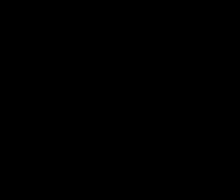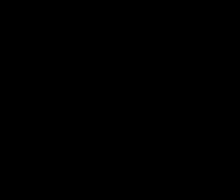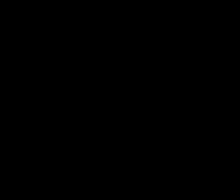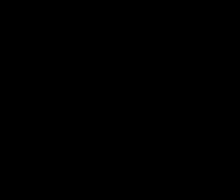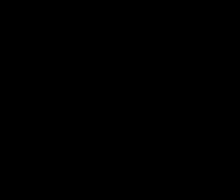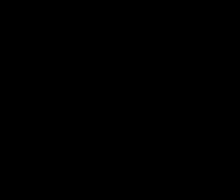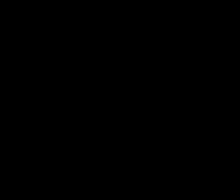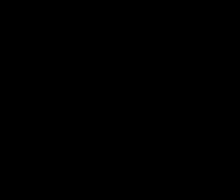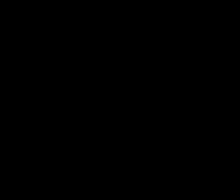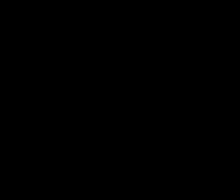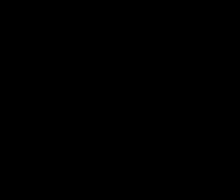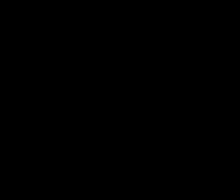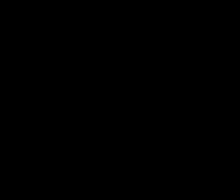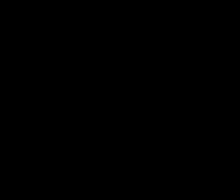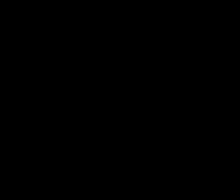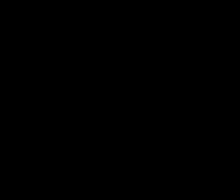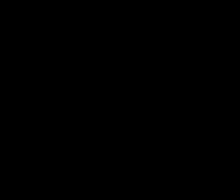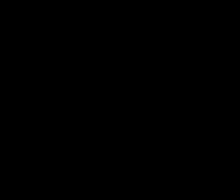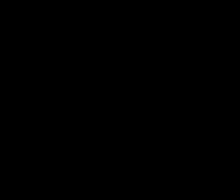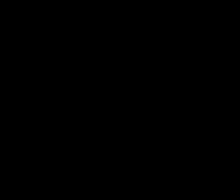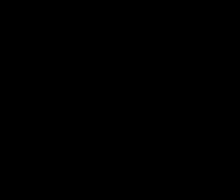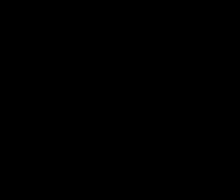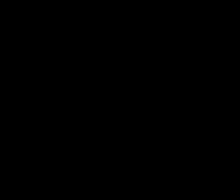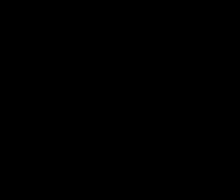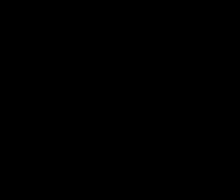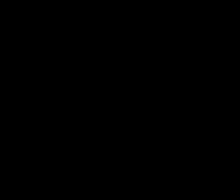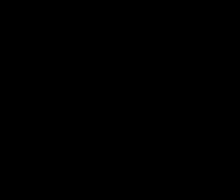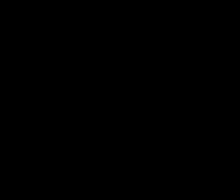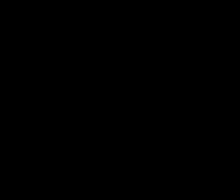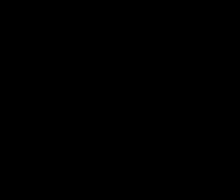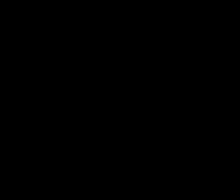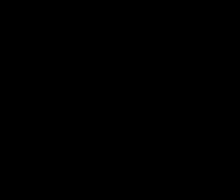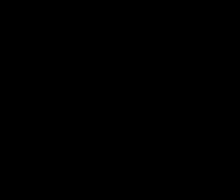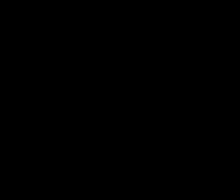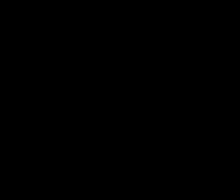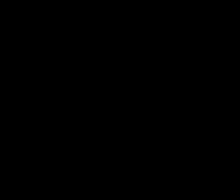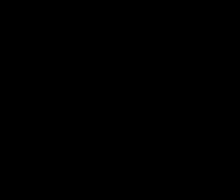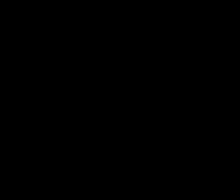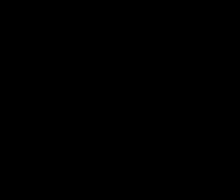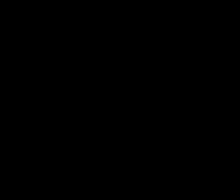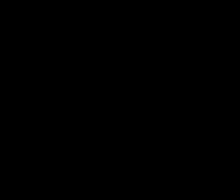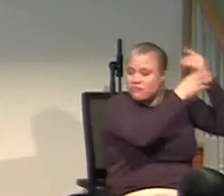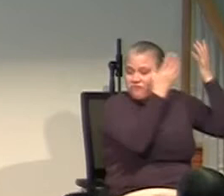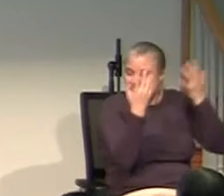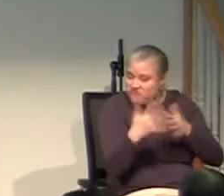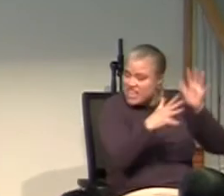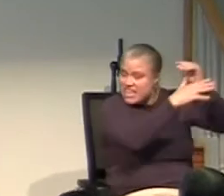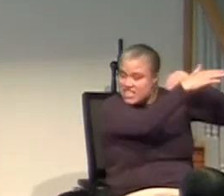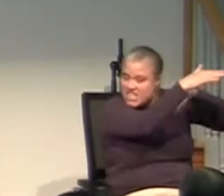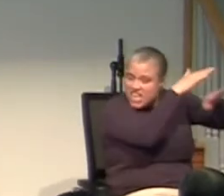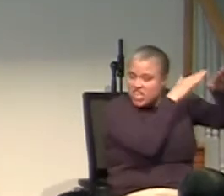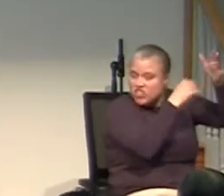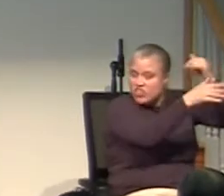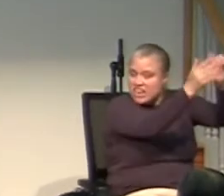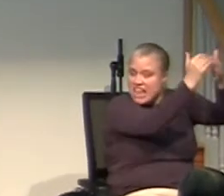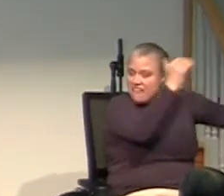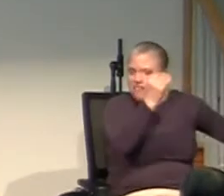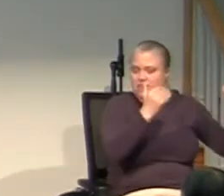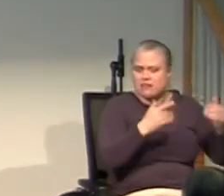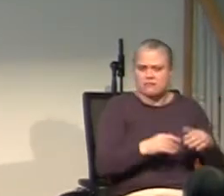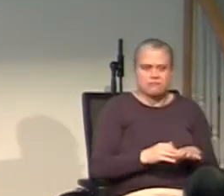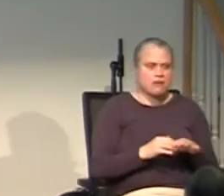this she closed, you are as safe as though inside the city of God. Now, how could she say something like